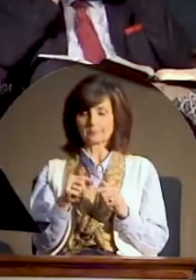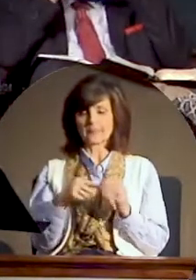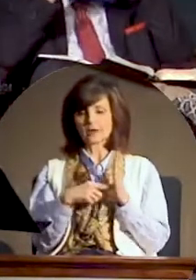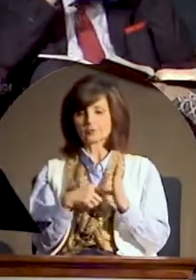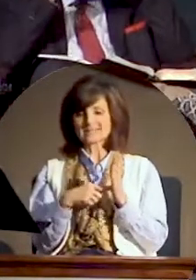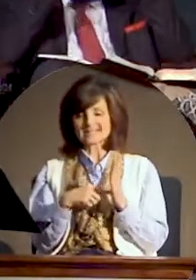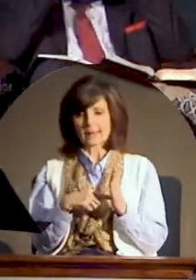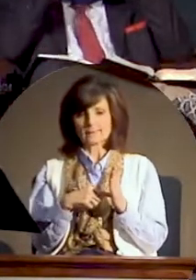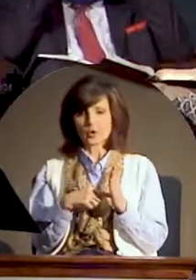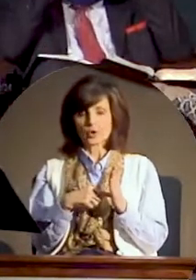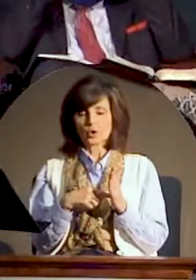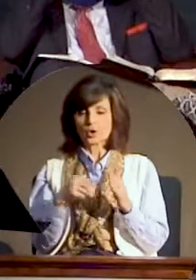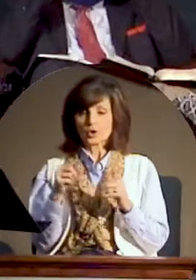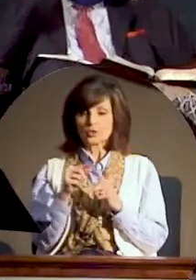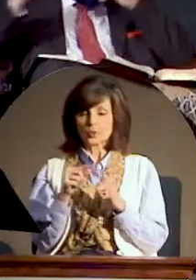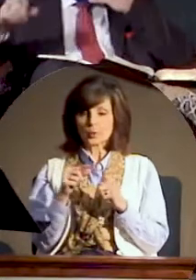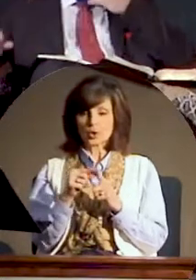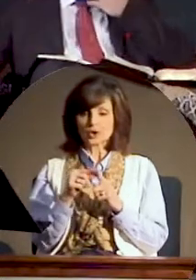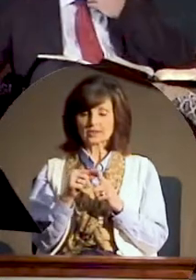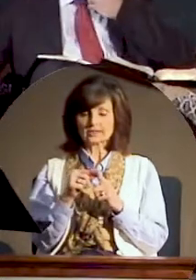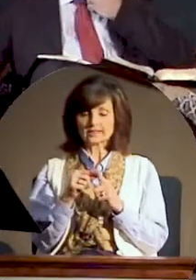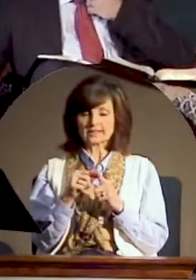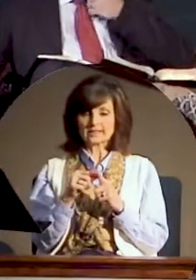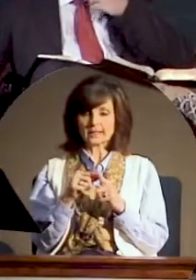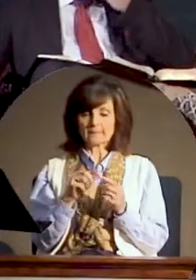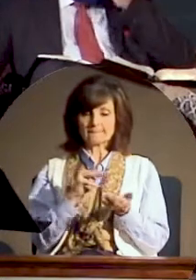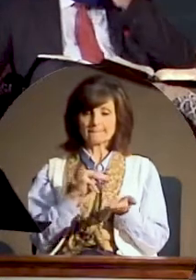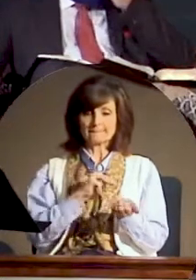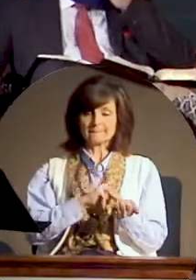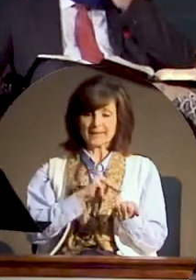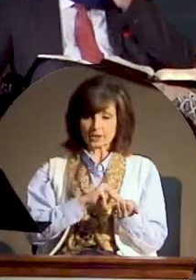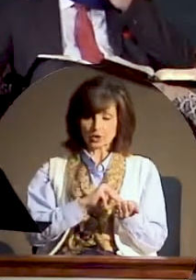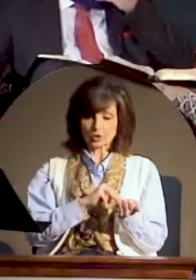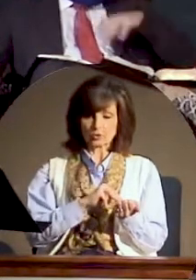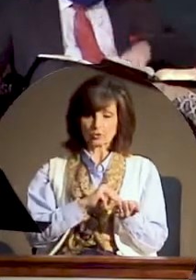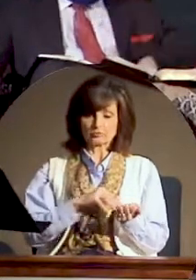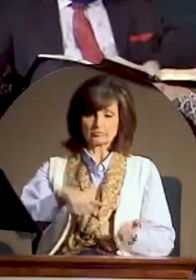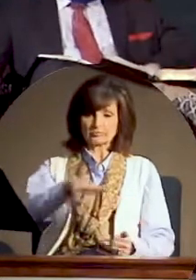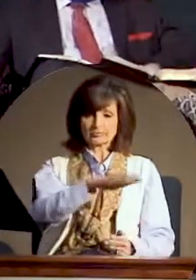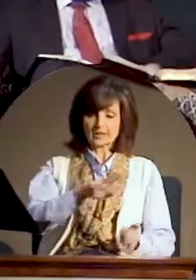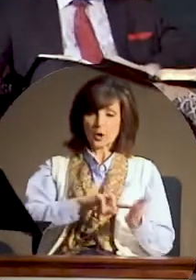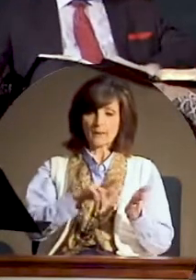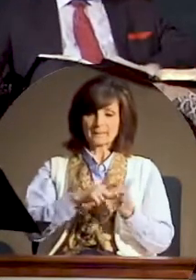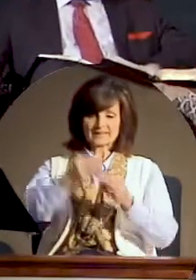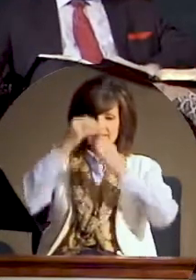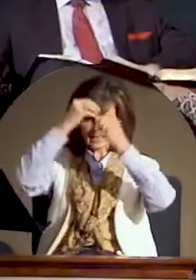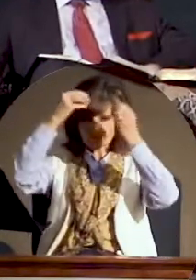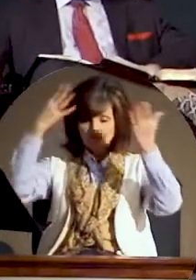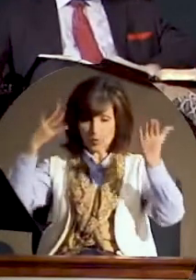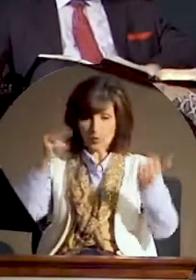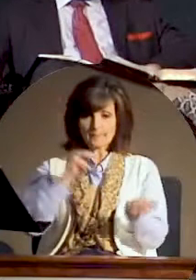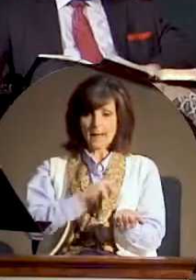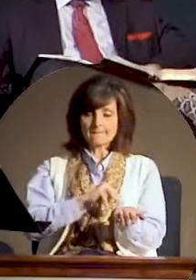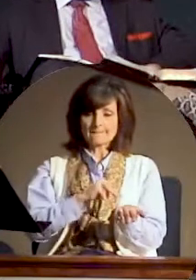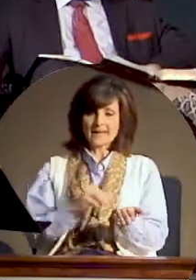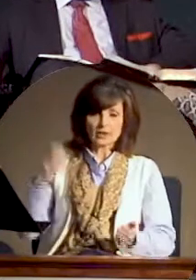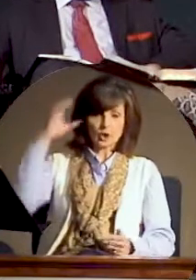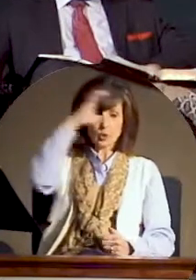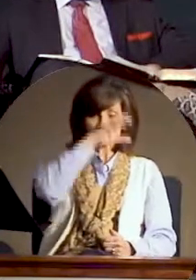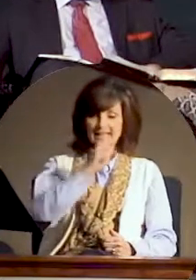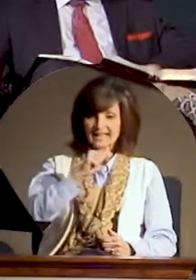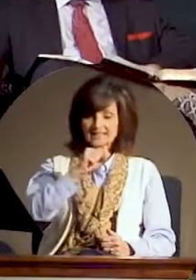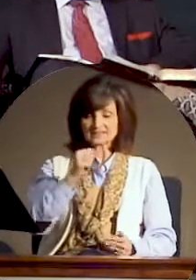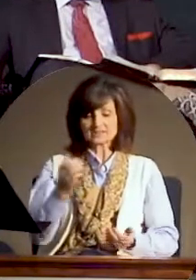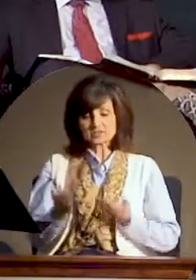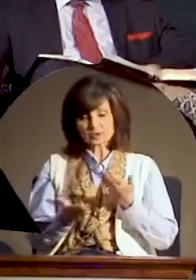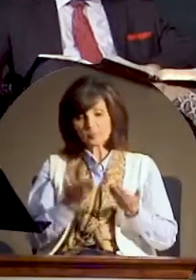instance, you know, the word prognosis in the medical field means this: an informed medical guess as to the